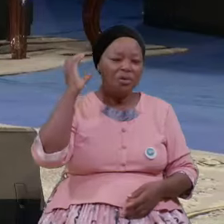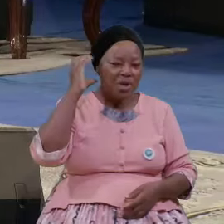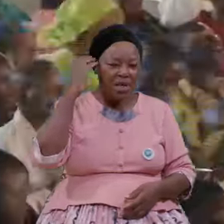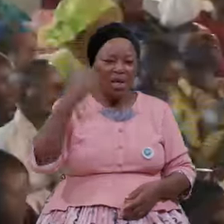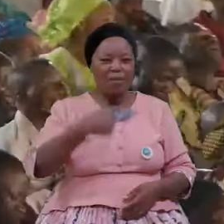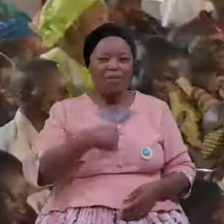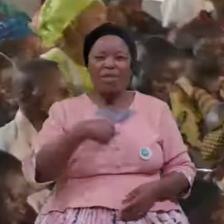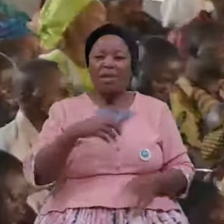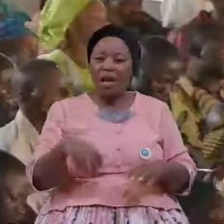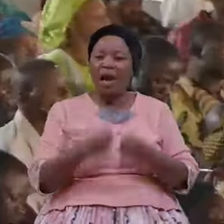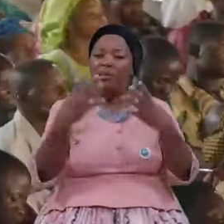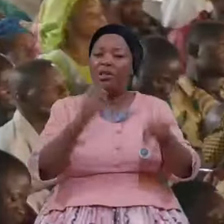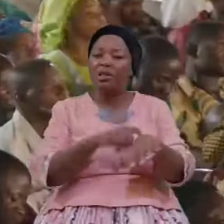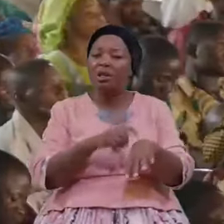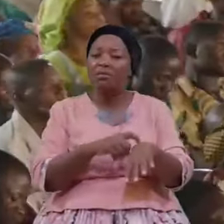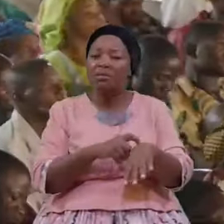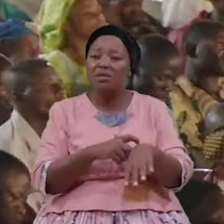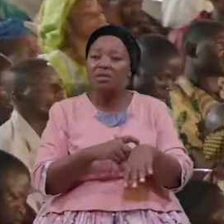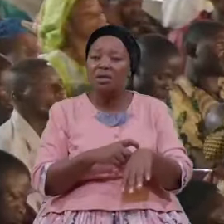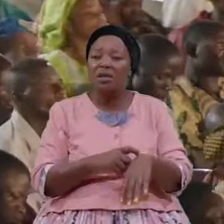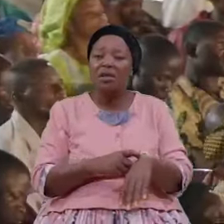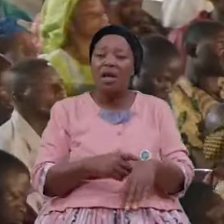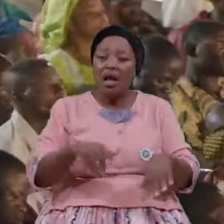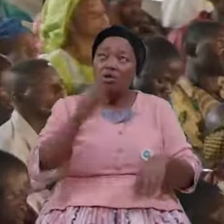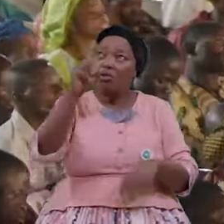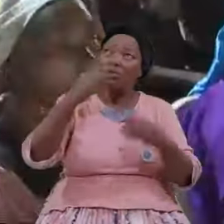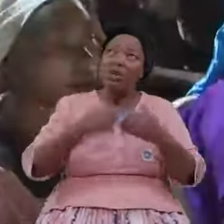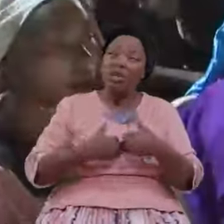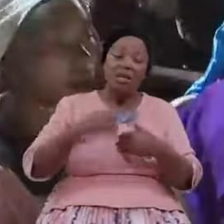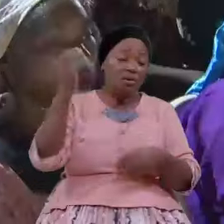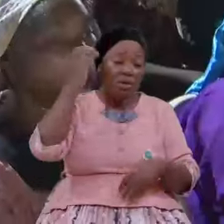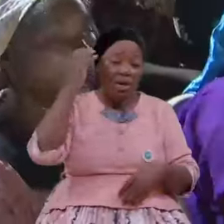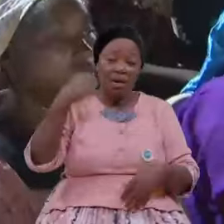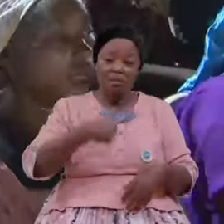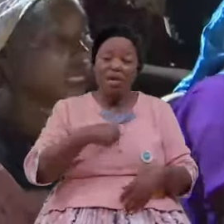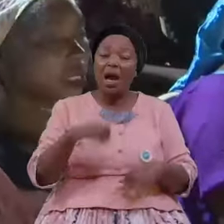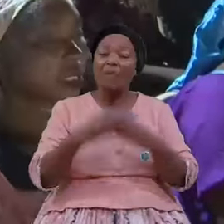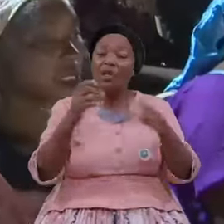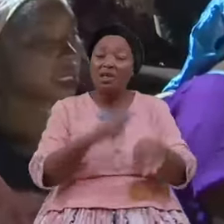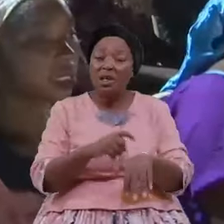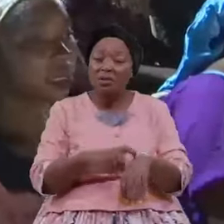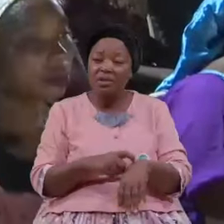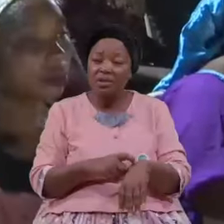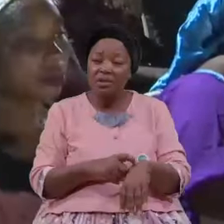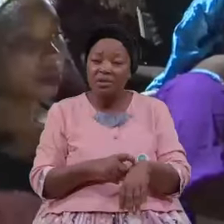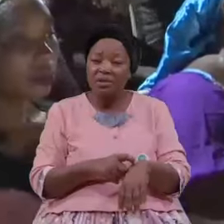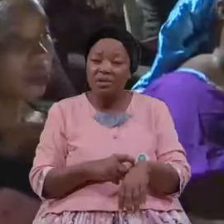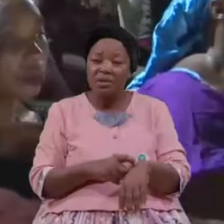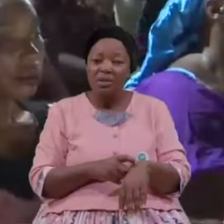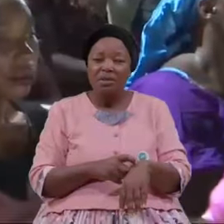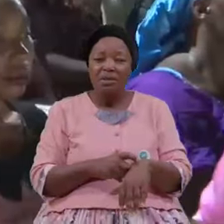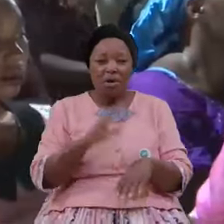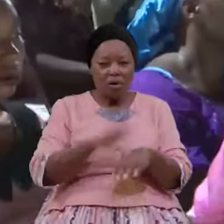often? Thou hearest me how often? On Thursday,